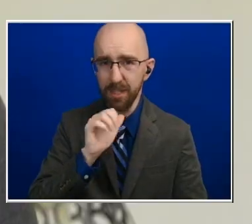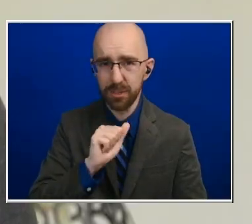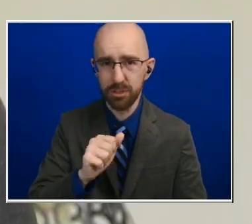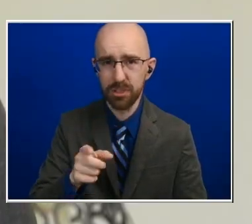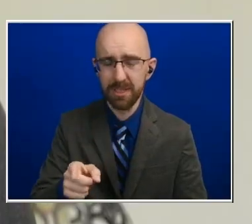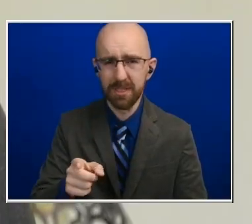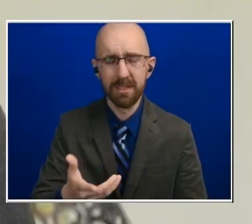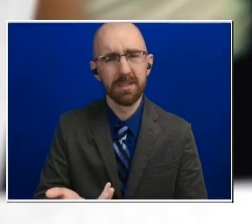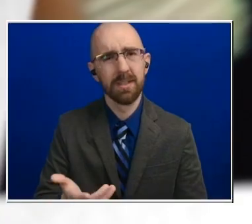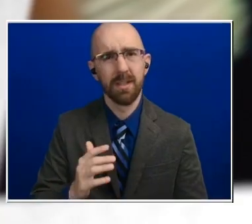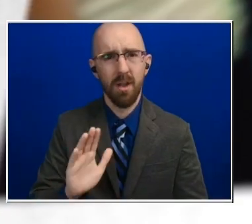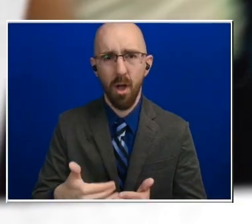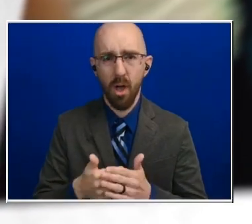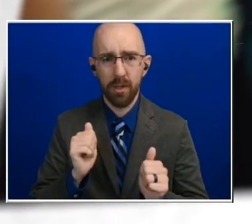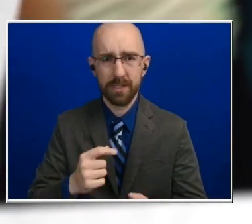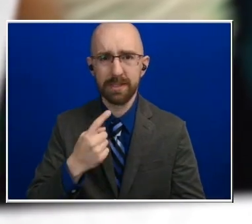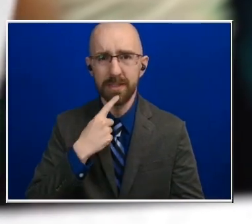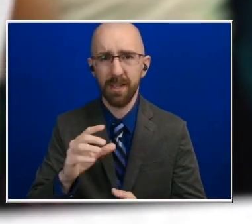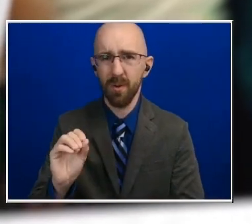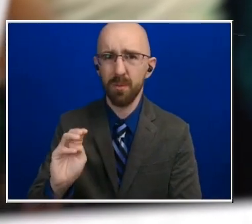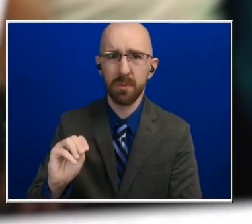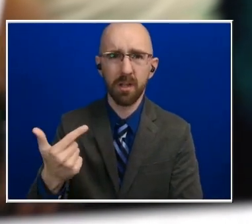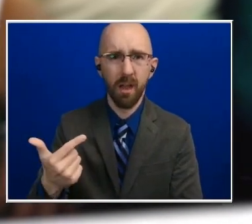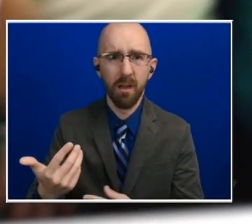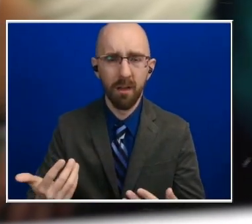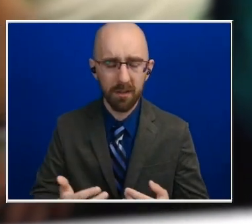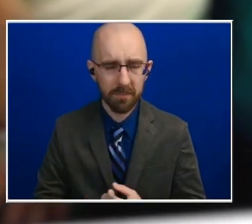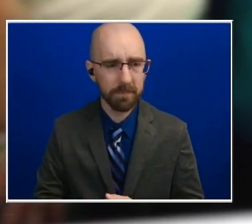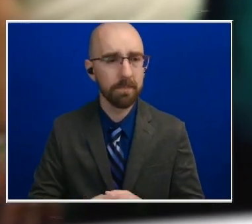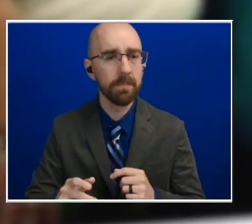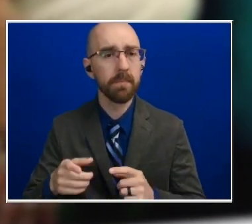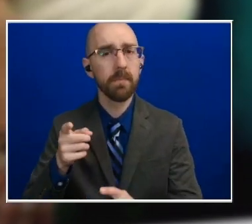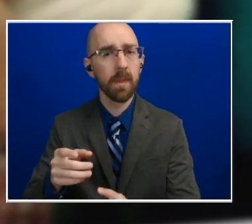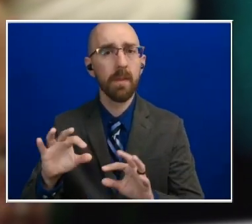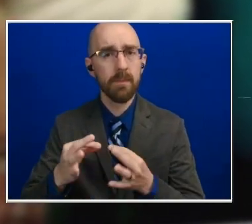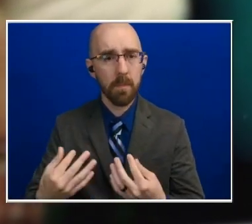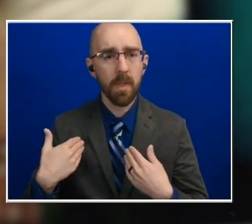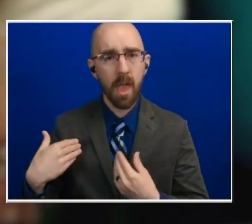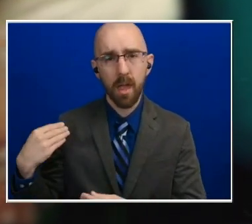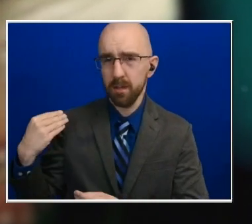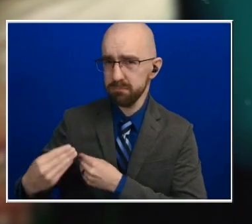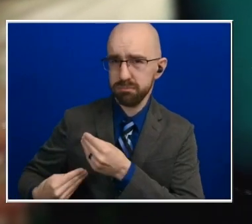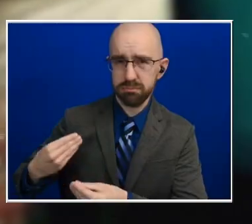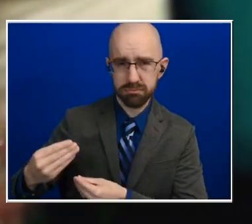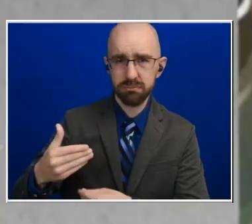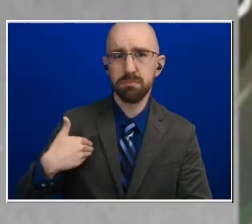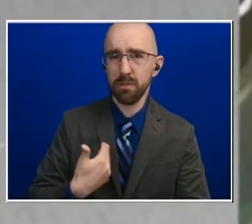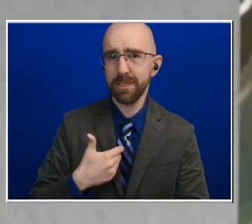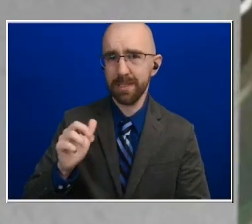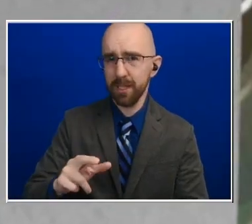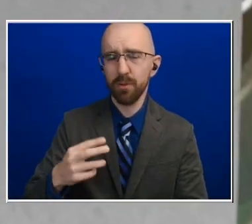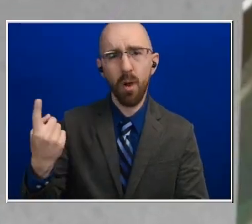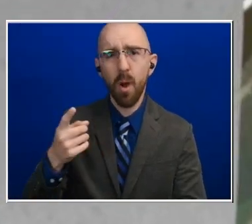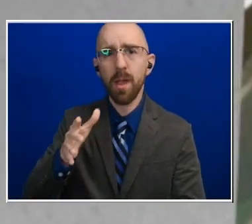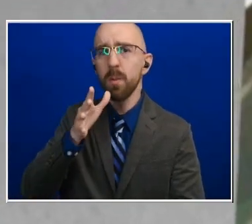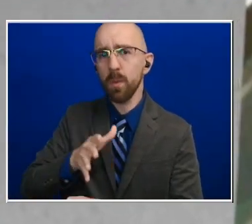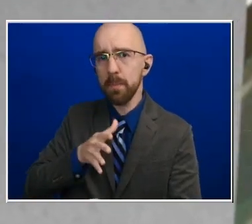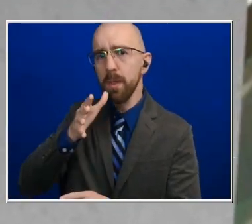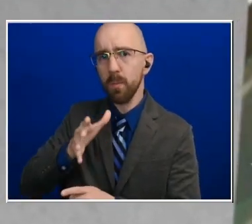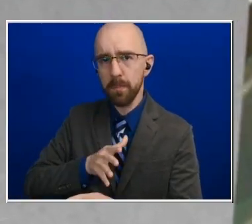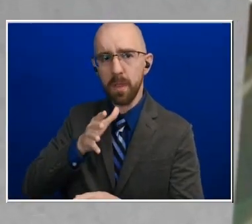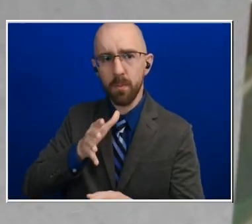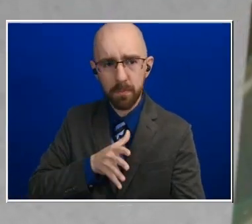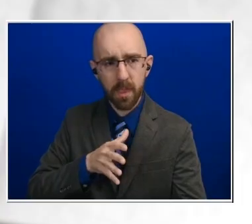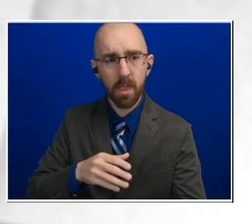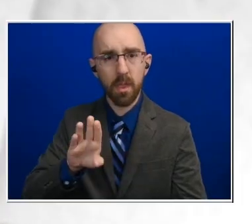say is, oh my God. Although Peggy's family had a long history of breast cancer, it was always among women. Bret's diagnosis was